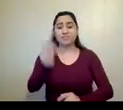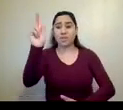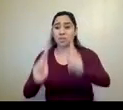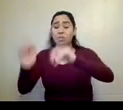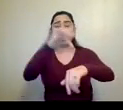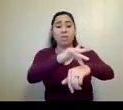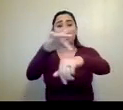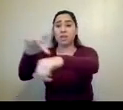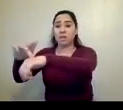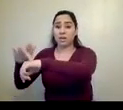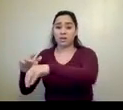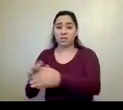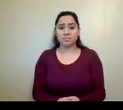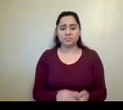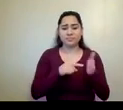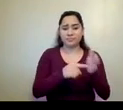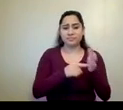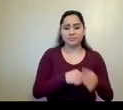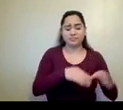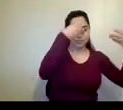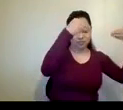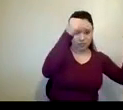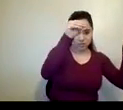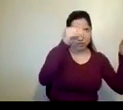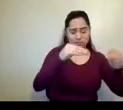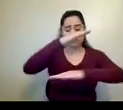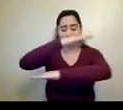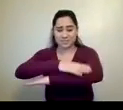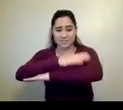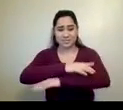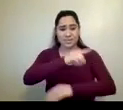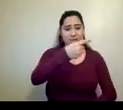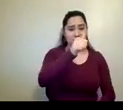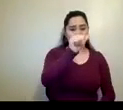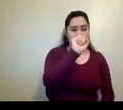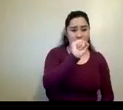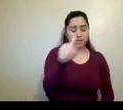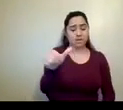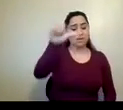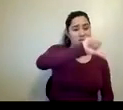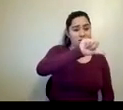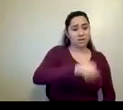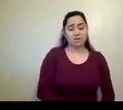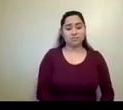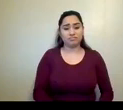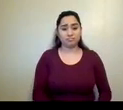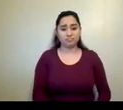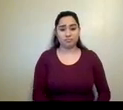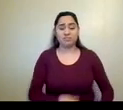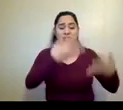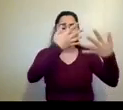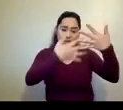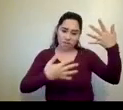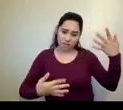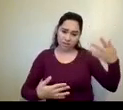people, such as door handles, tables, gas pumps, shopping carts, or electronic cashier registers, screens,